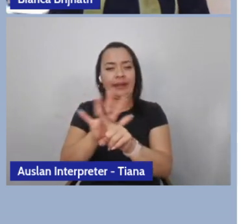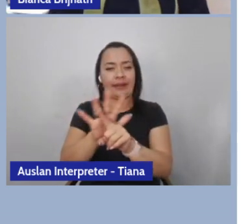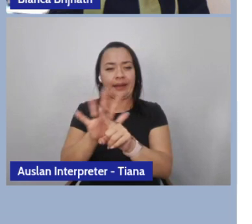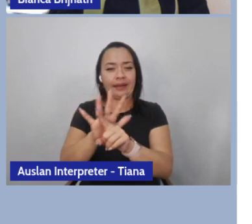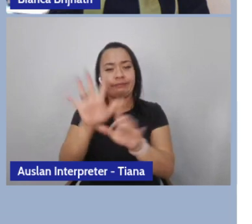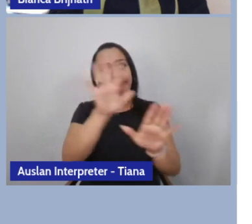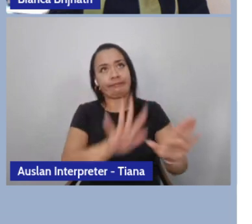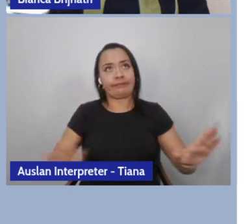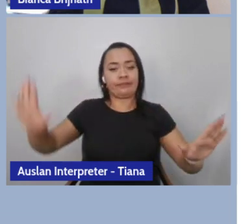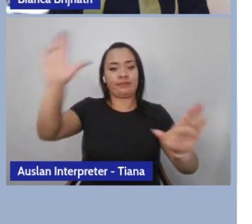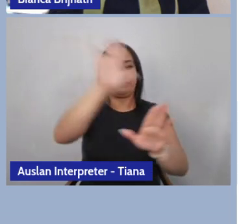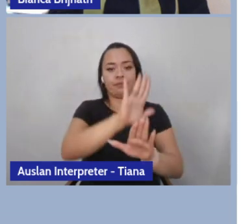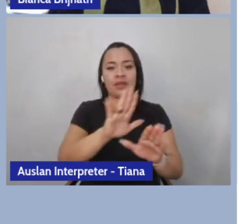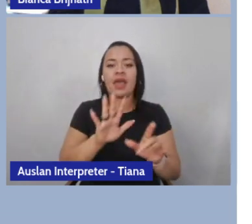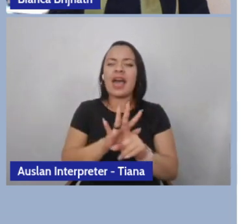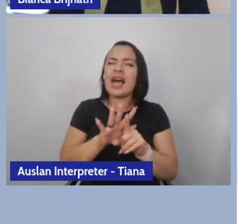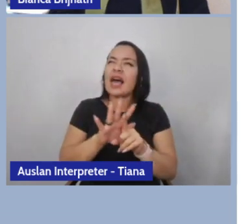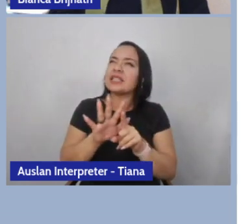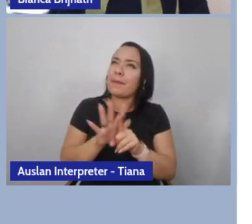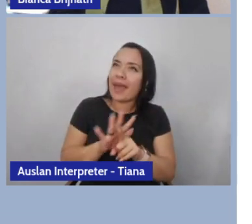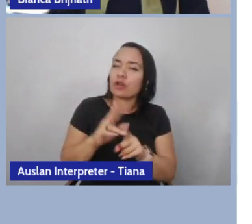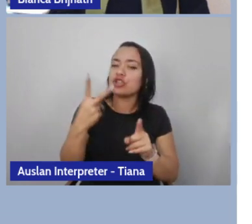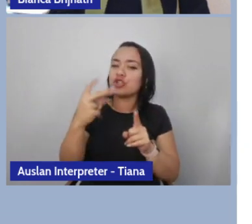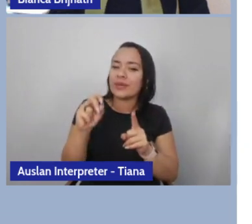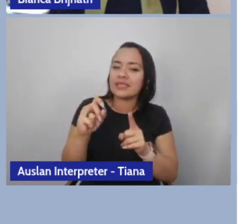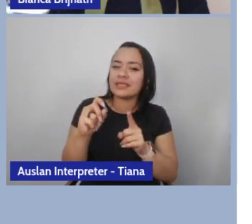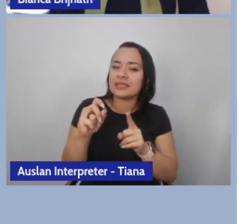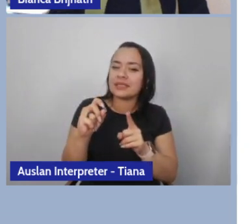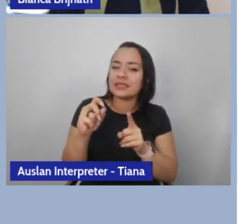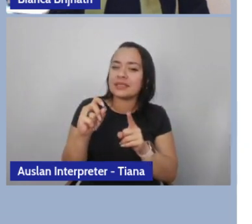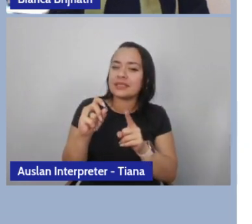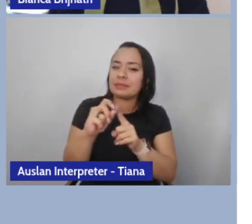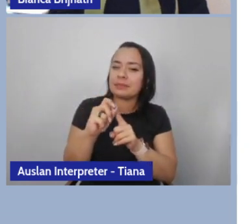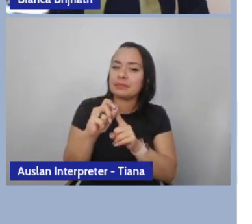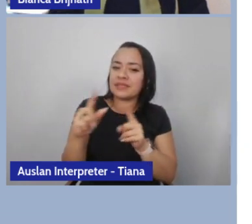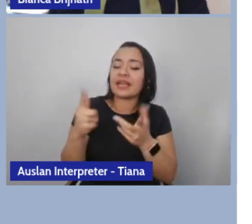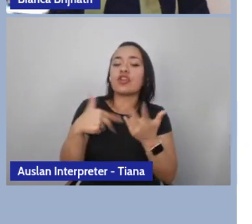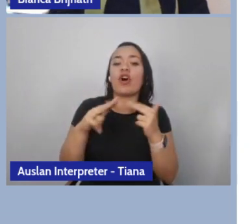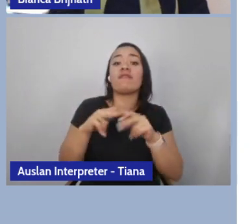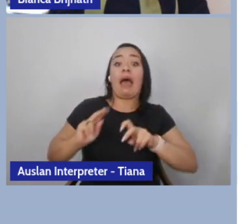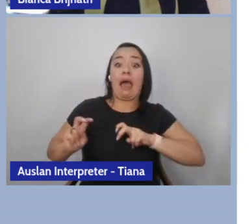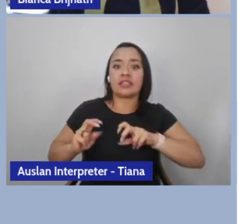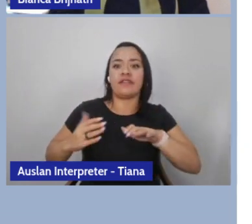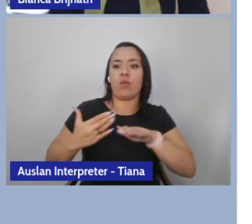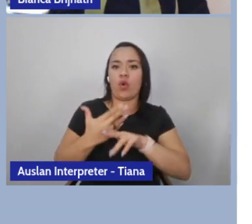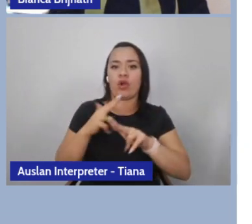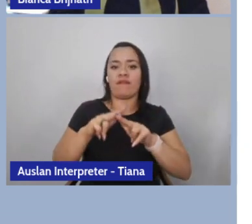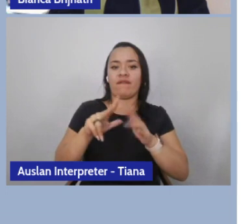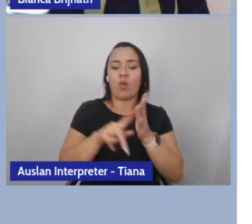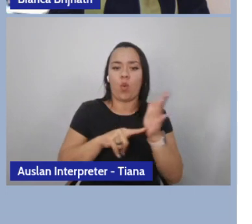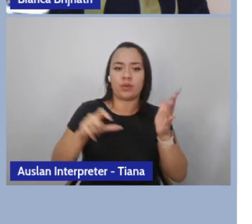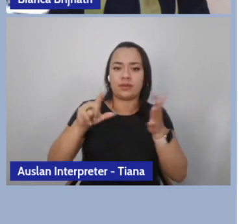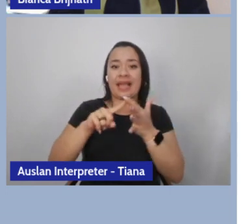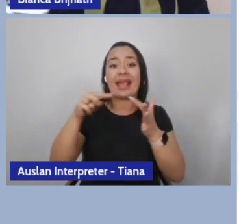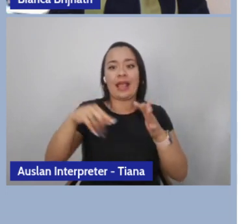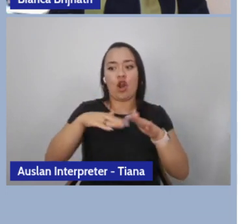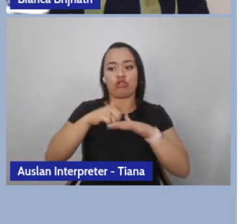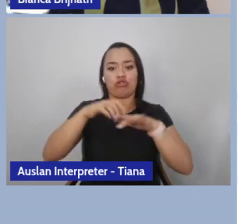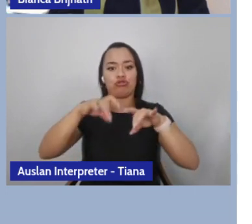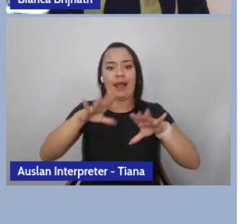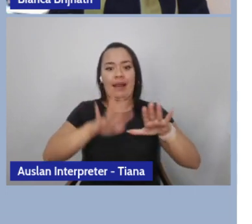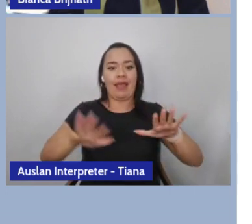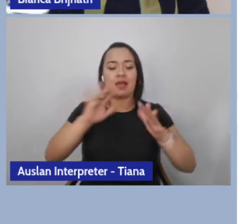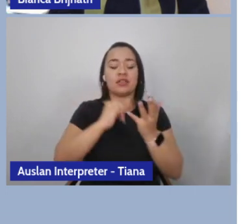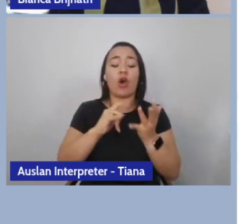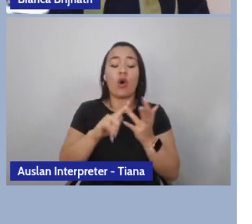the active interpreter workforce in Australia. And so we really hope we can secure your commitment and buy-in to reach